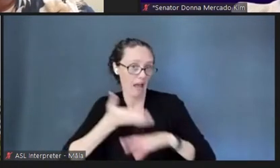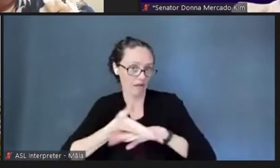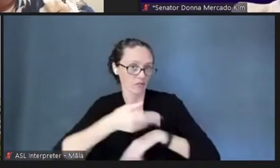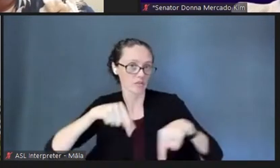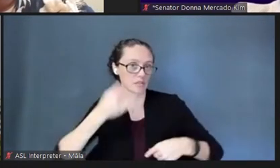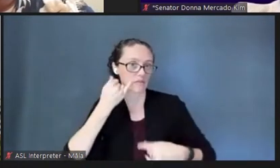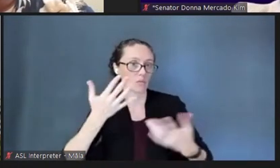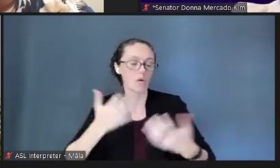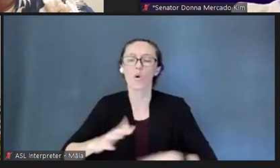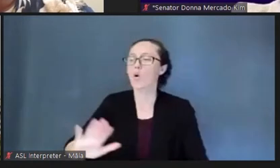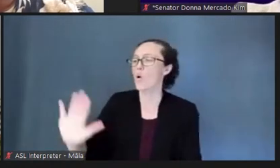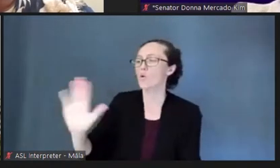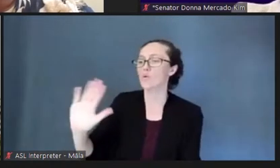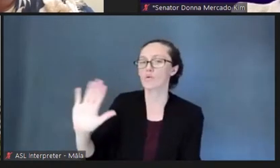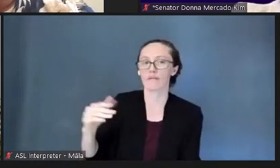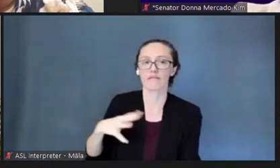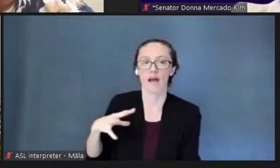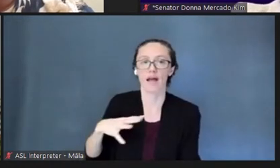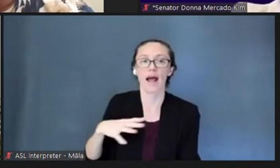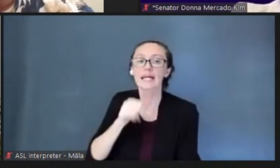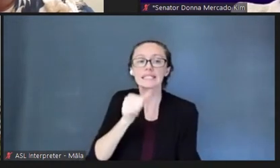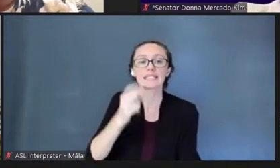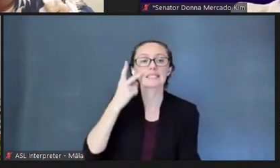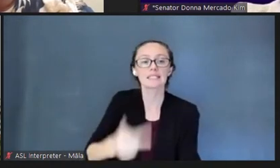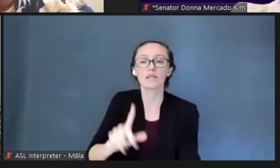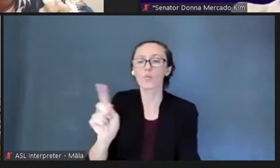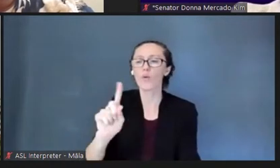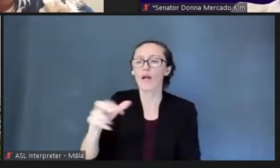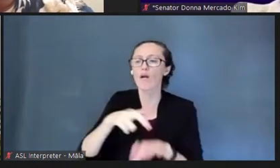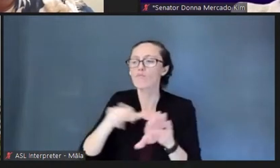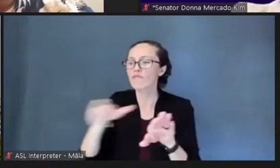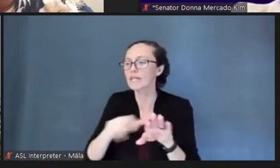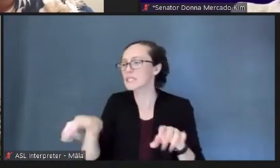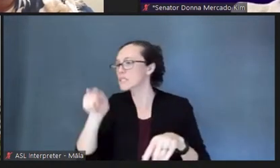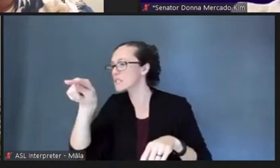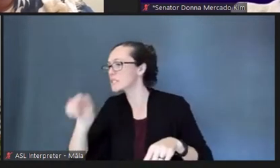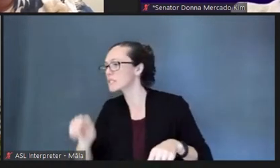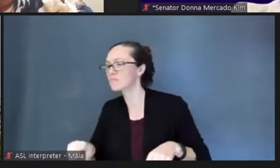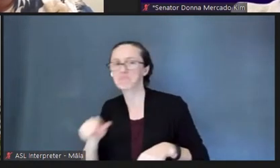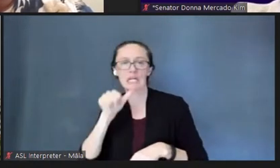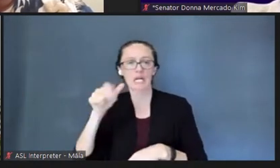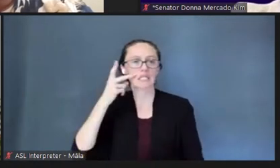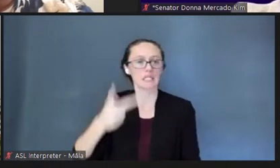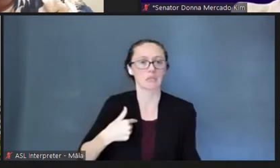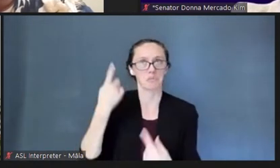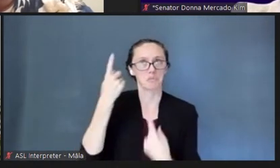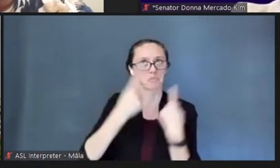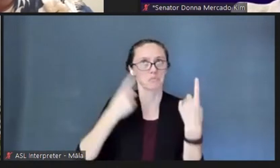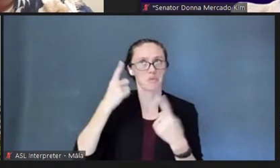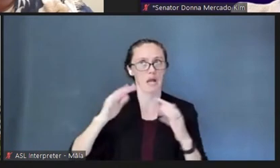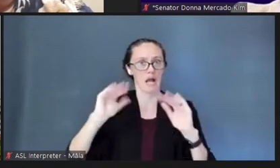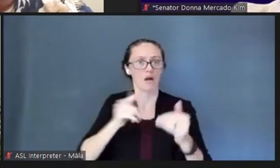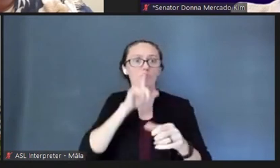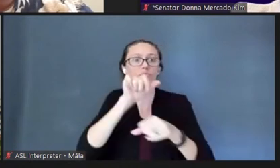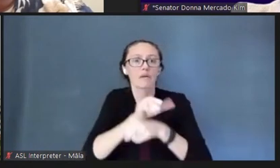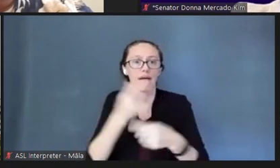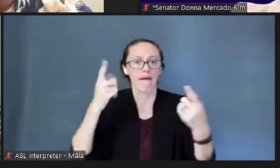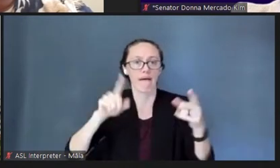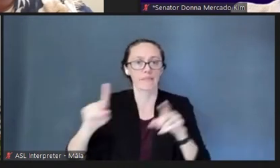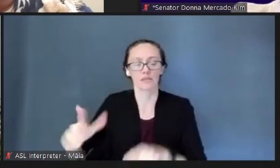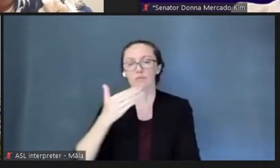okay. I didn't see the references, and that's why I was wondering how that actually happened. Okay, thank